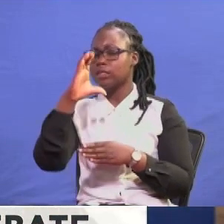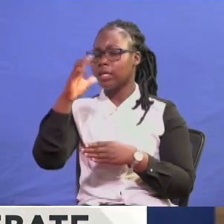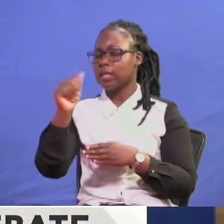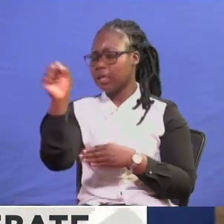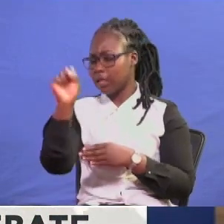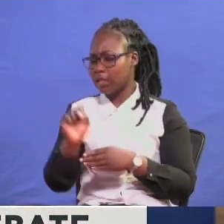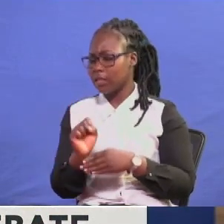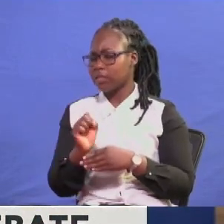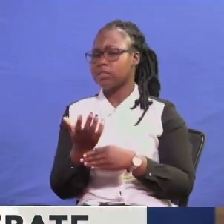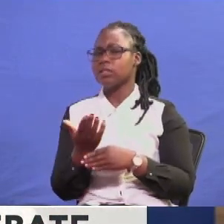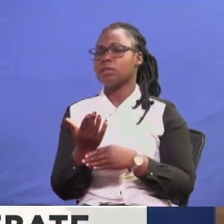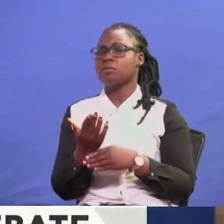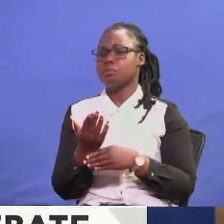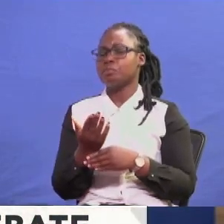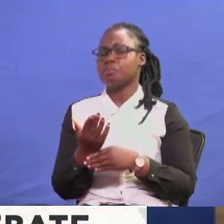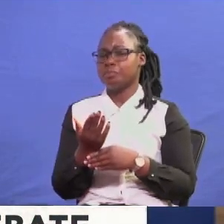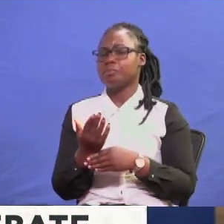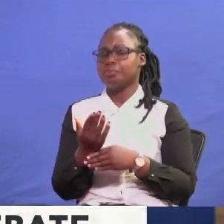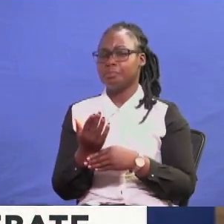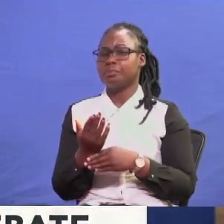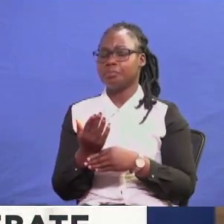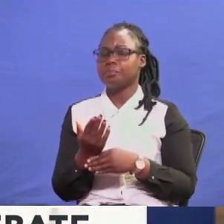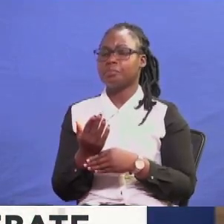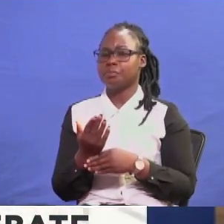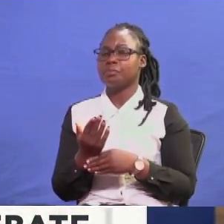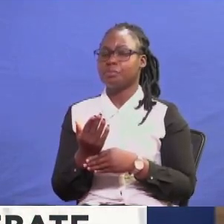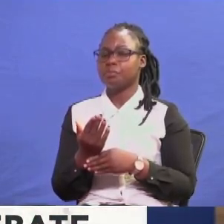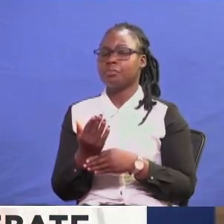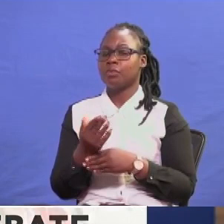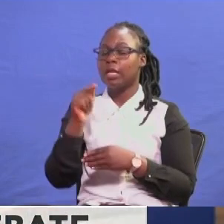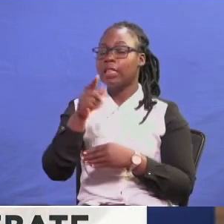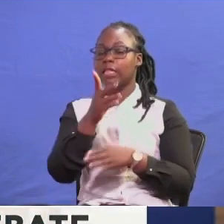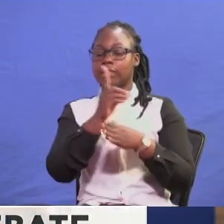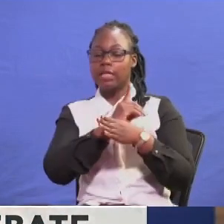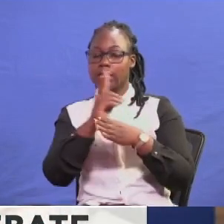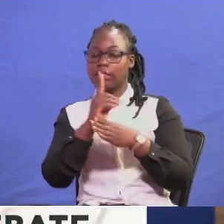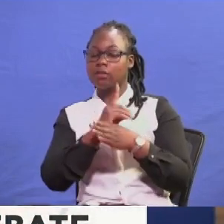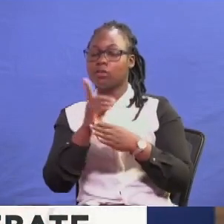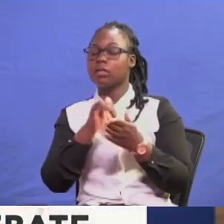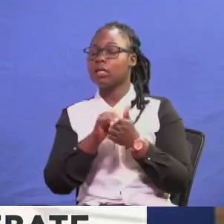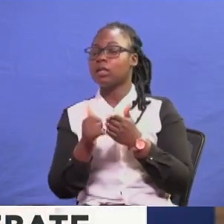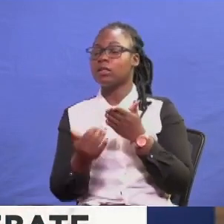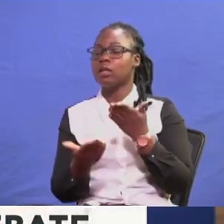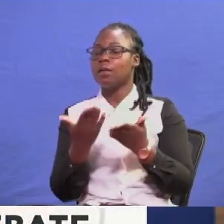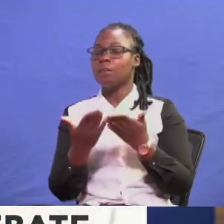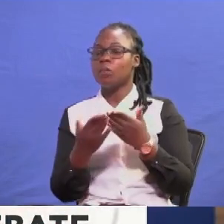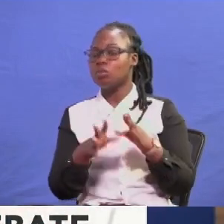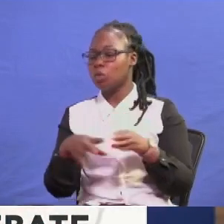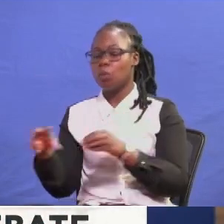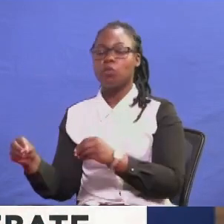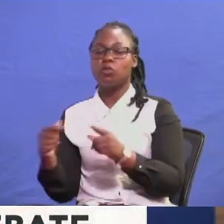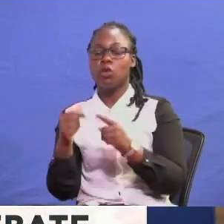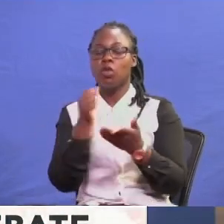CAS officers, these are duties that can maybe be filed to the office of the